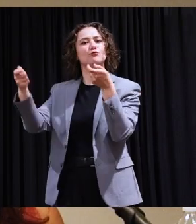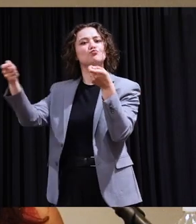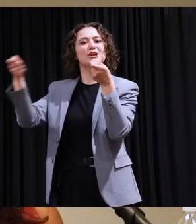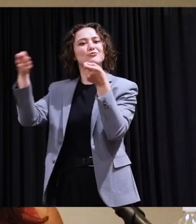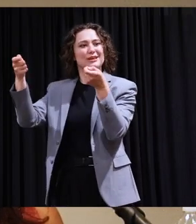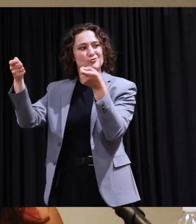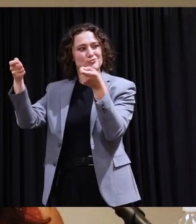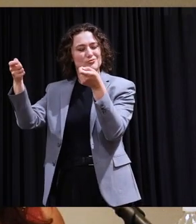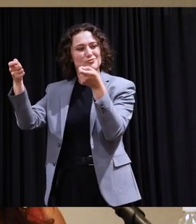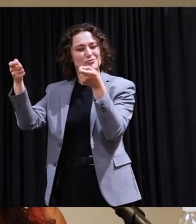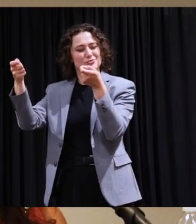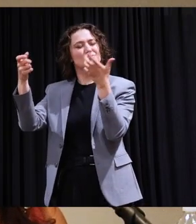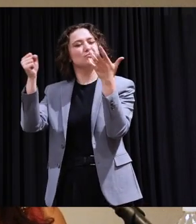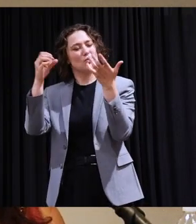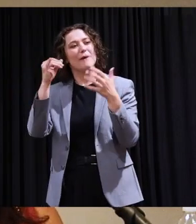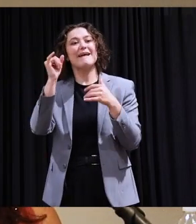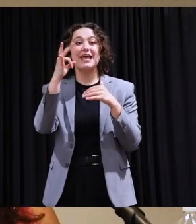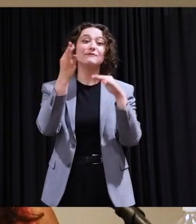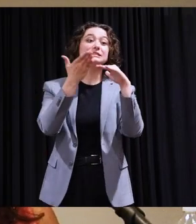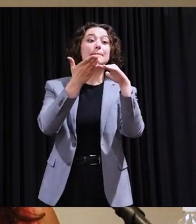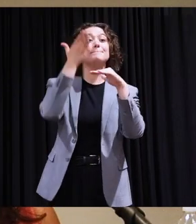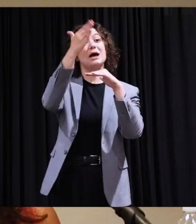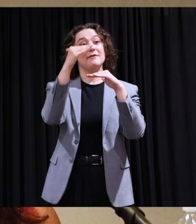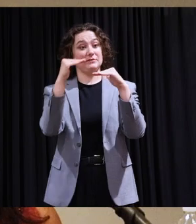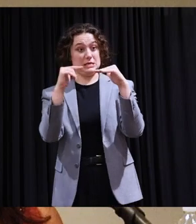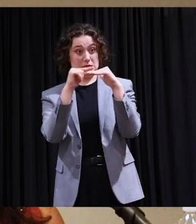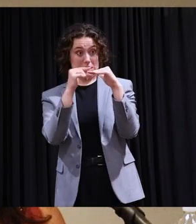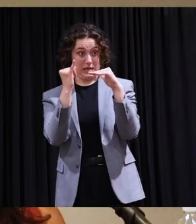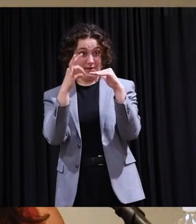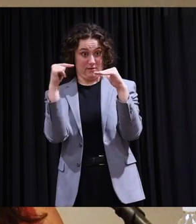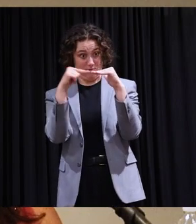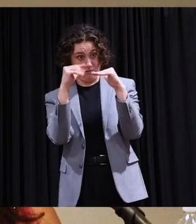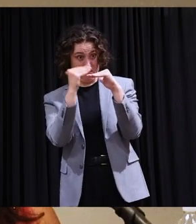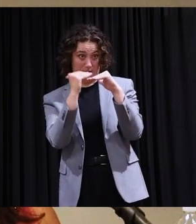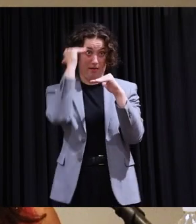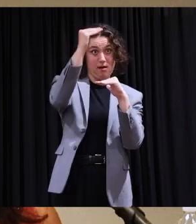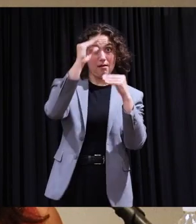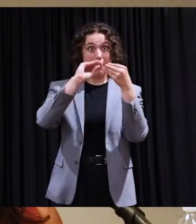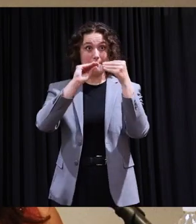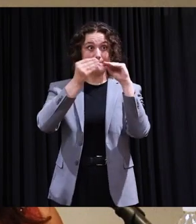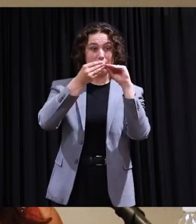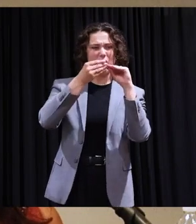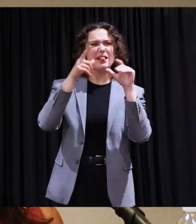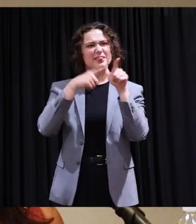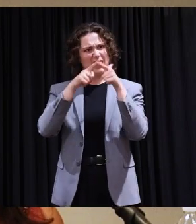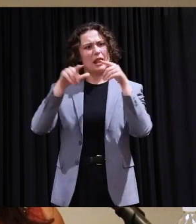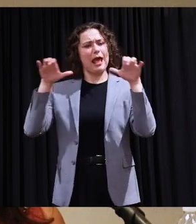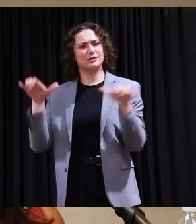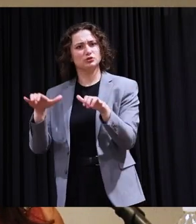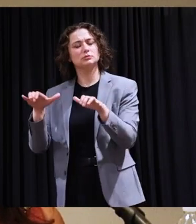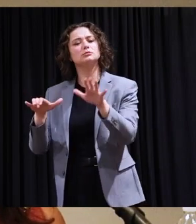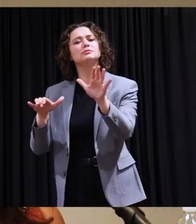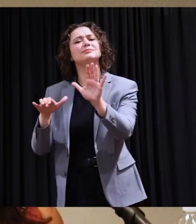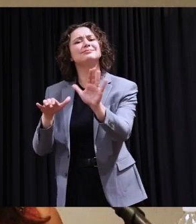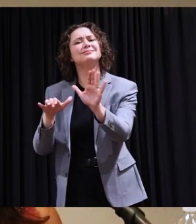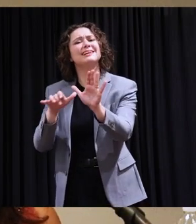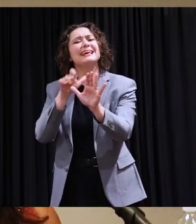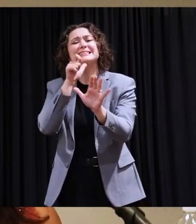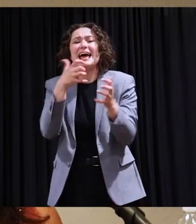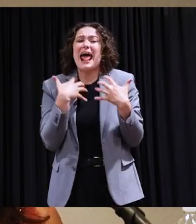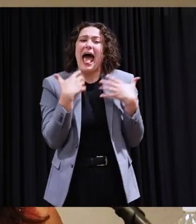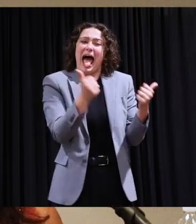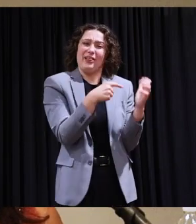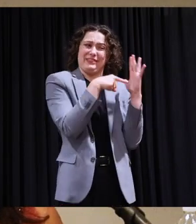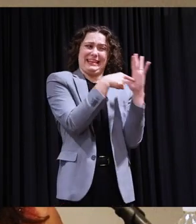number of, if it's above this threshold, then we do this action. That's not a health indicator. Any consistent source of